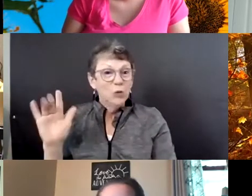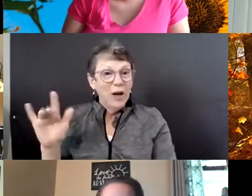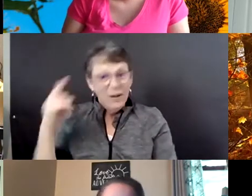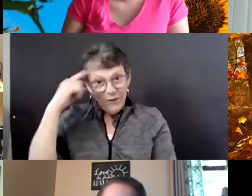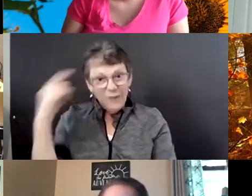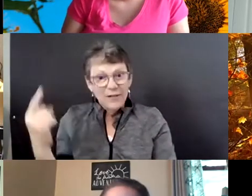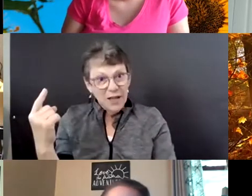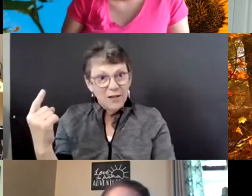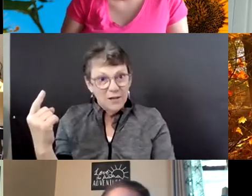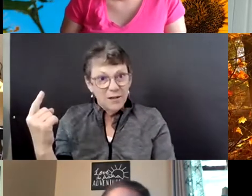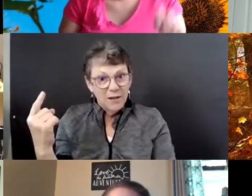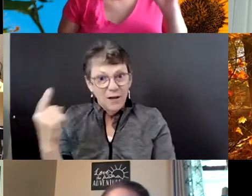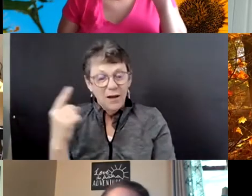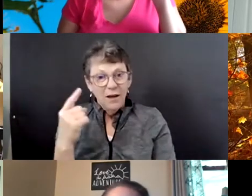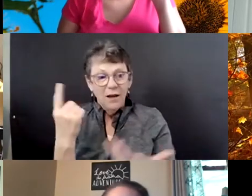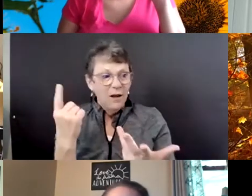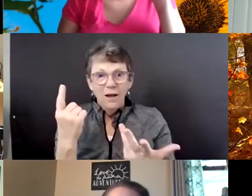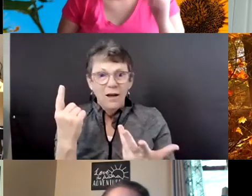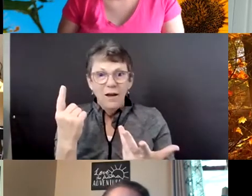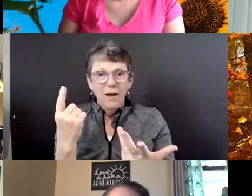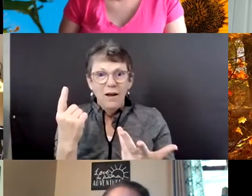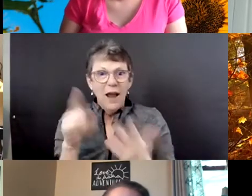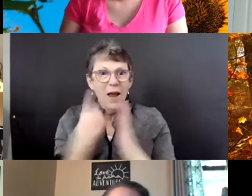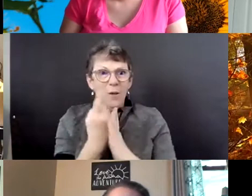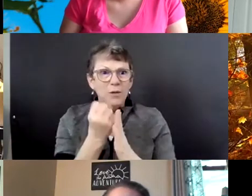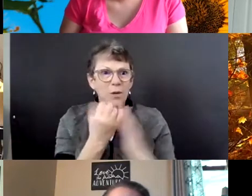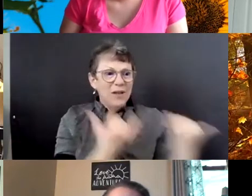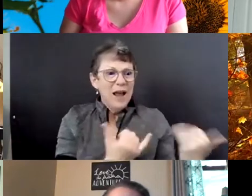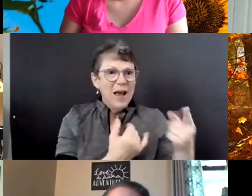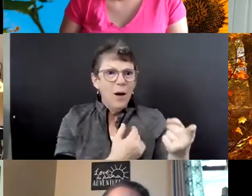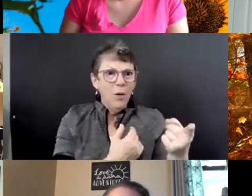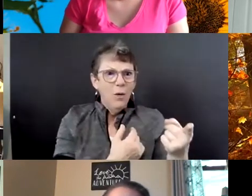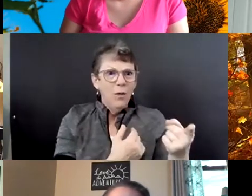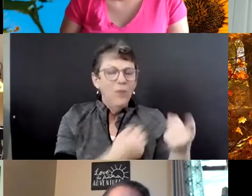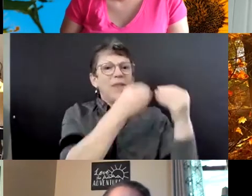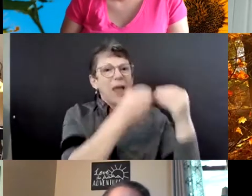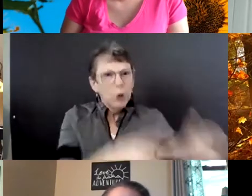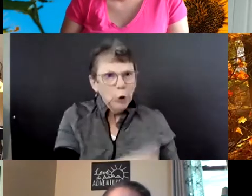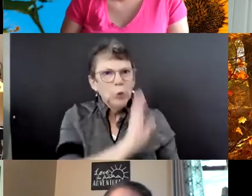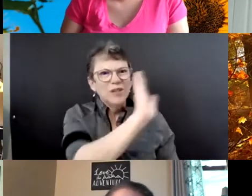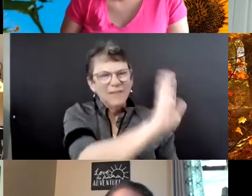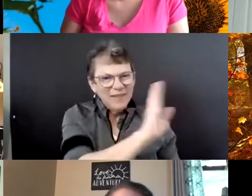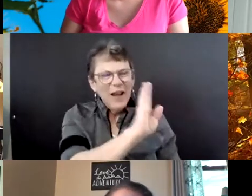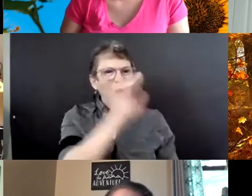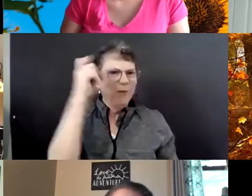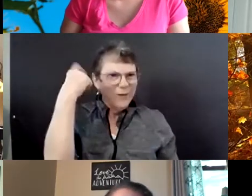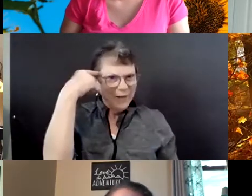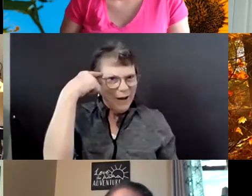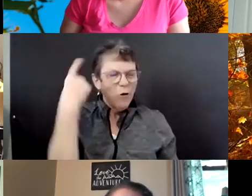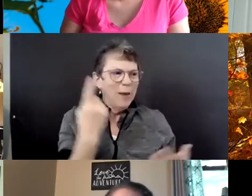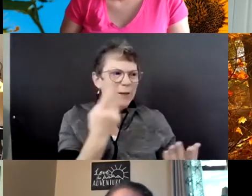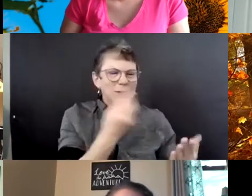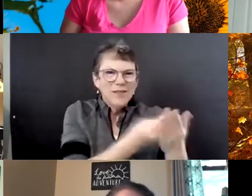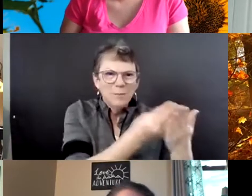their subsidies for childcare. So they really are taking 2 steps back, even though they just got a raise. So I think